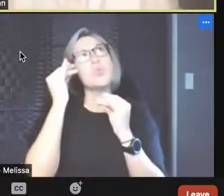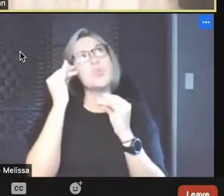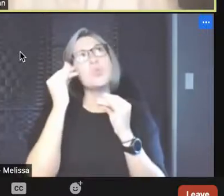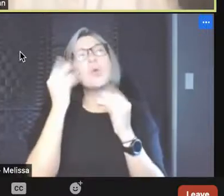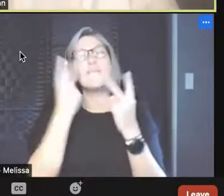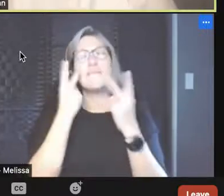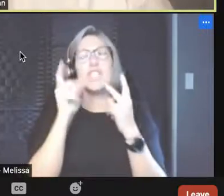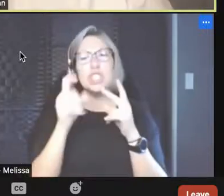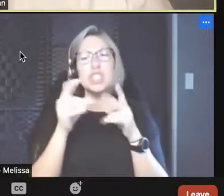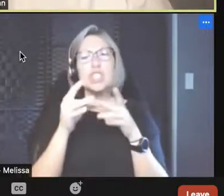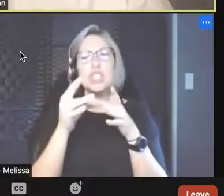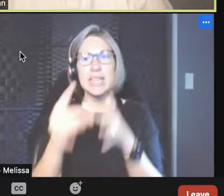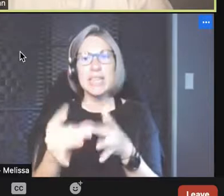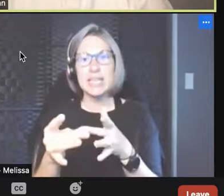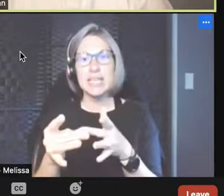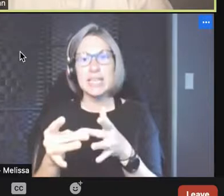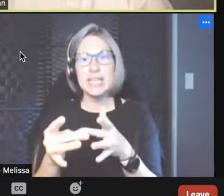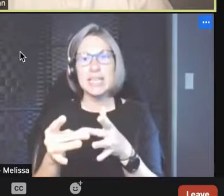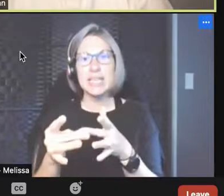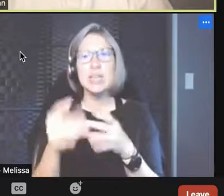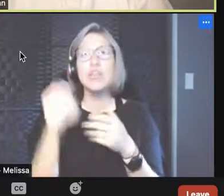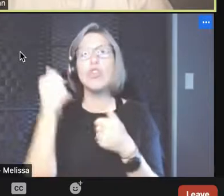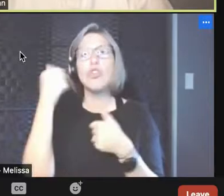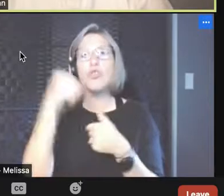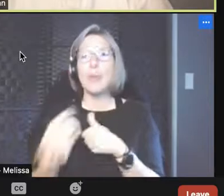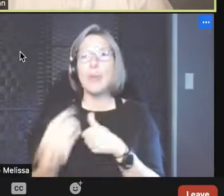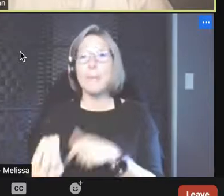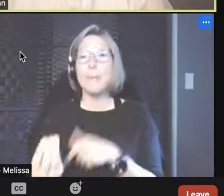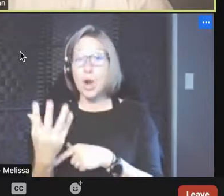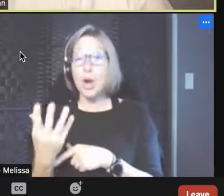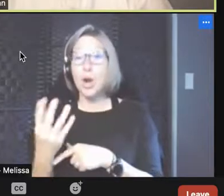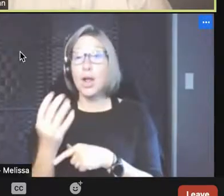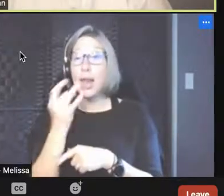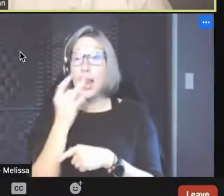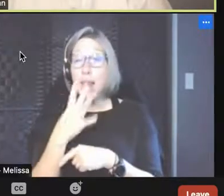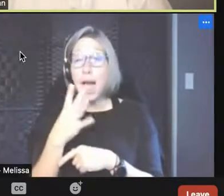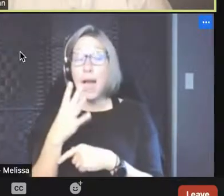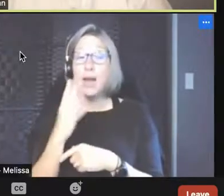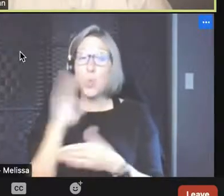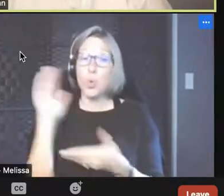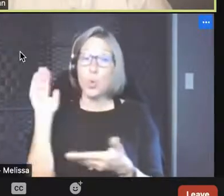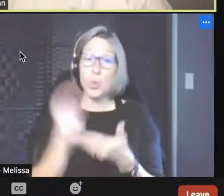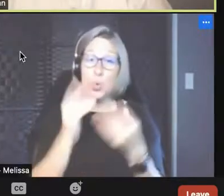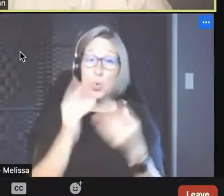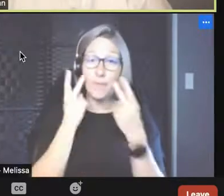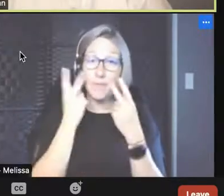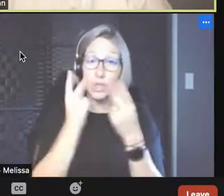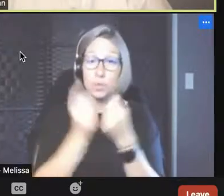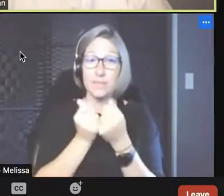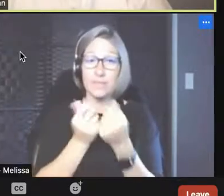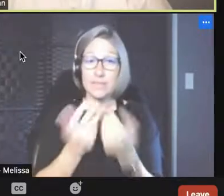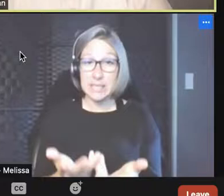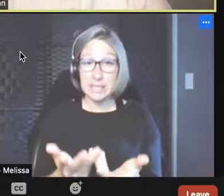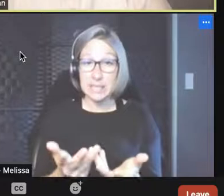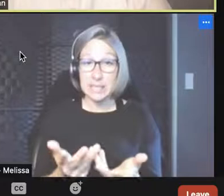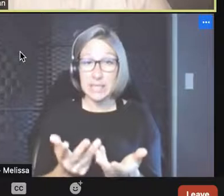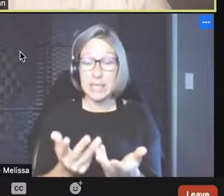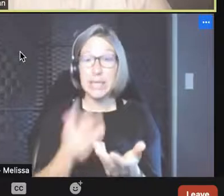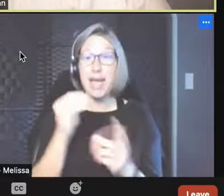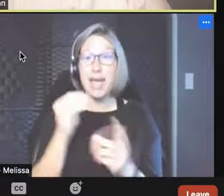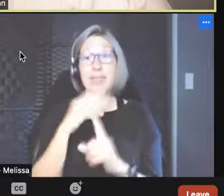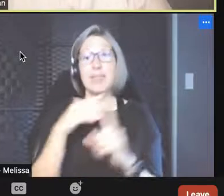lead. Okay, remember that backlighting is helpful to reduce visual fatigue and increase attention, and that environment will